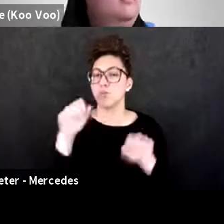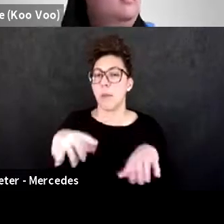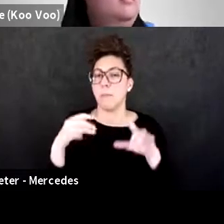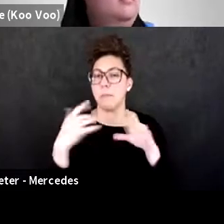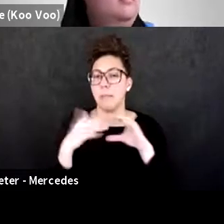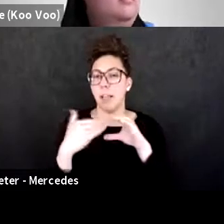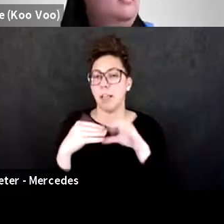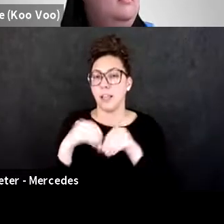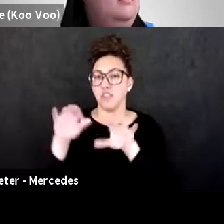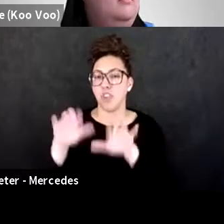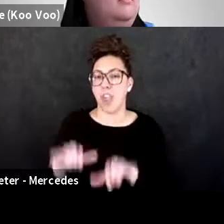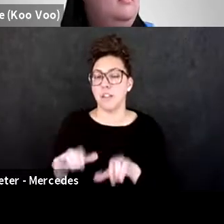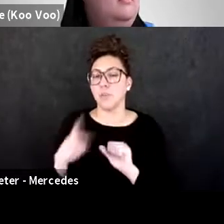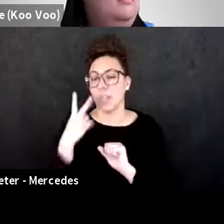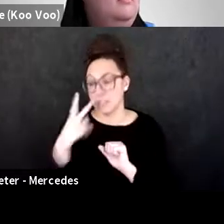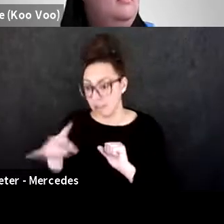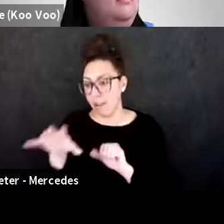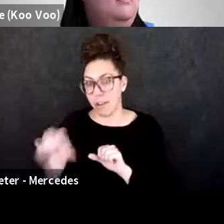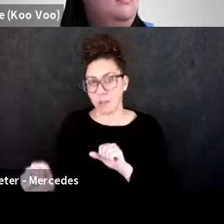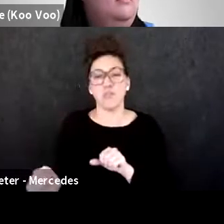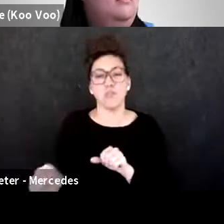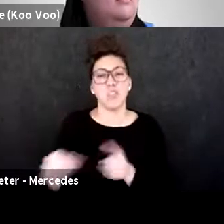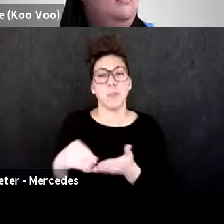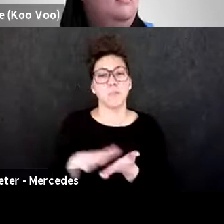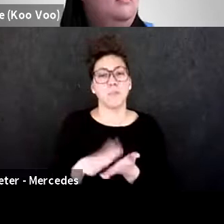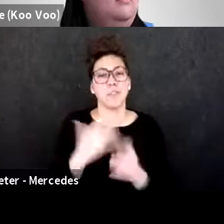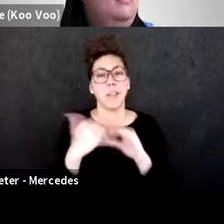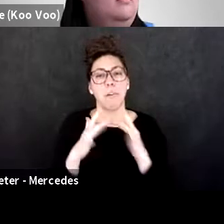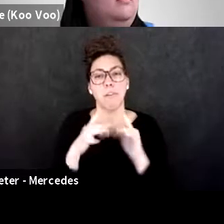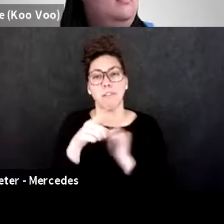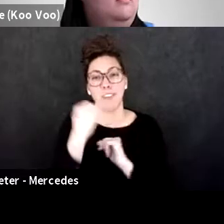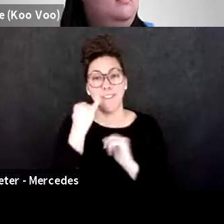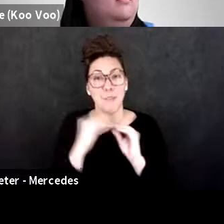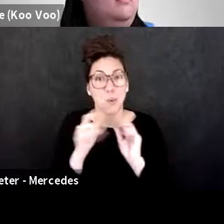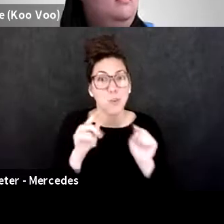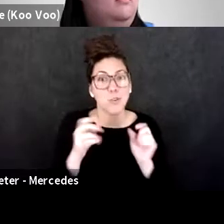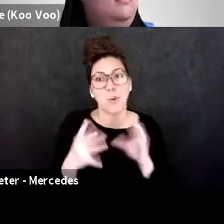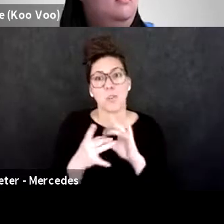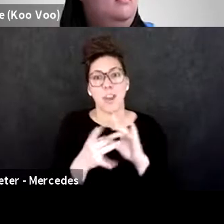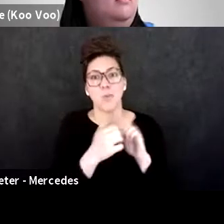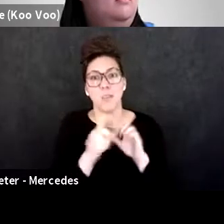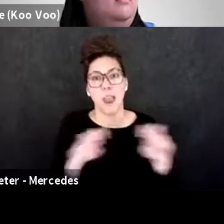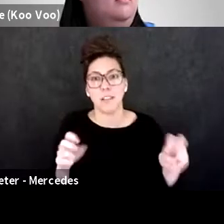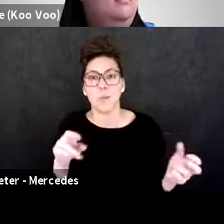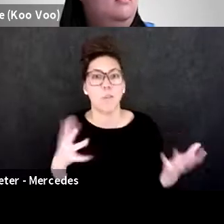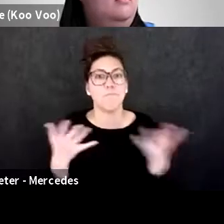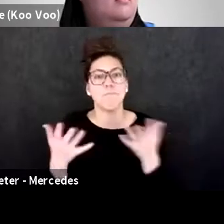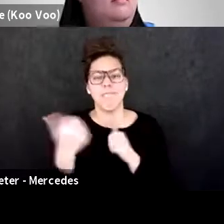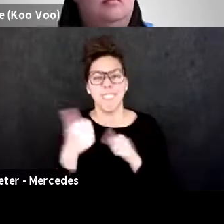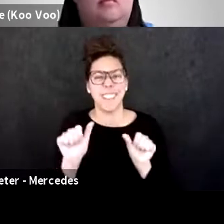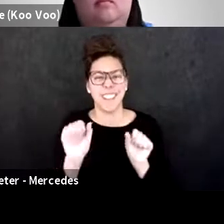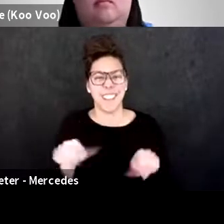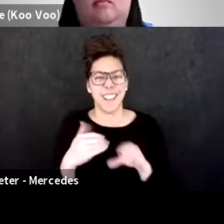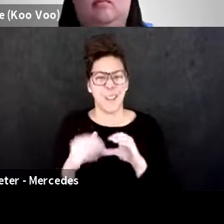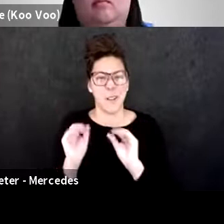pretty soon. And so again, thank you all for joining us. Thank you to all of our panelists and our participants.